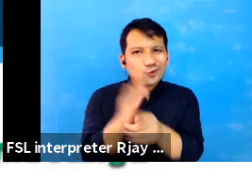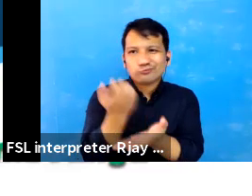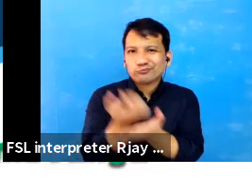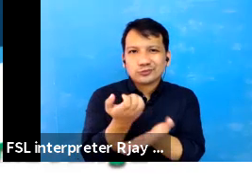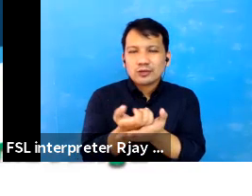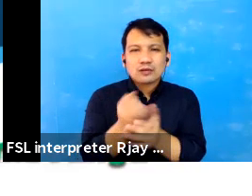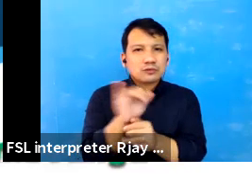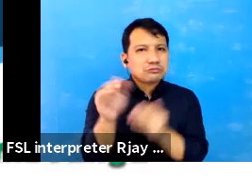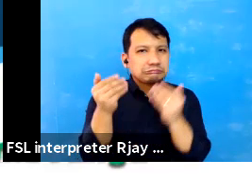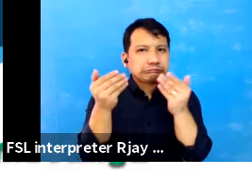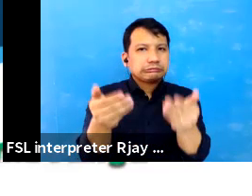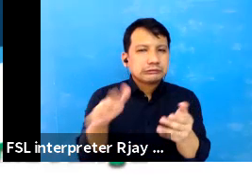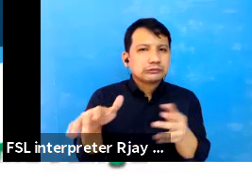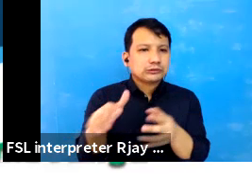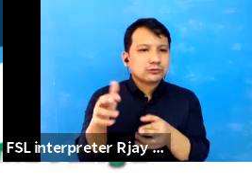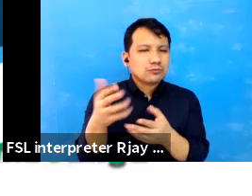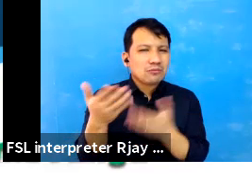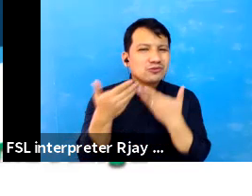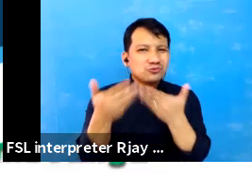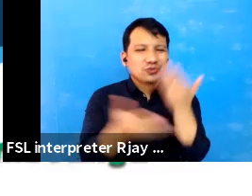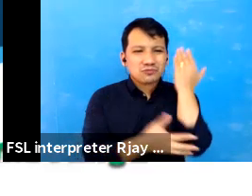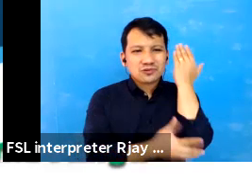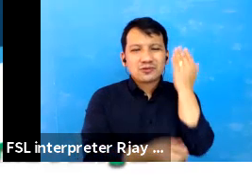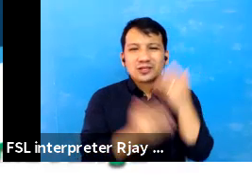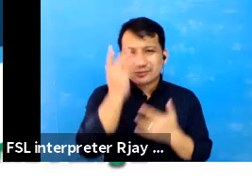growth, which continue a cycle of poverty and illness.